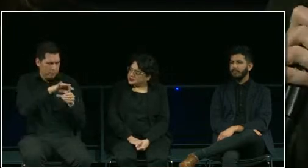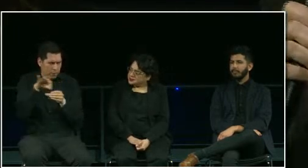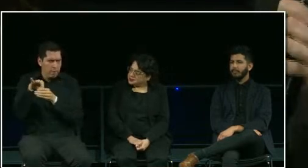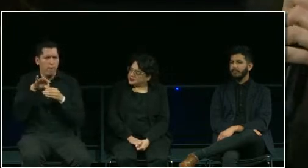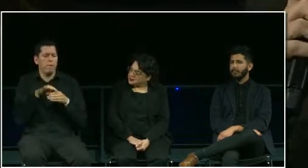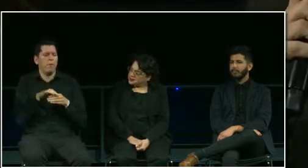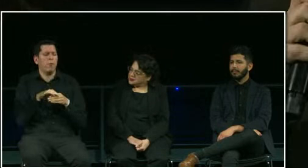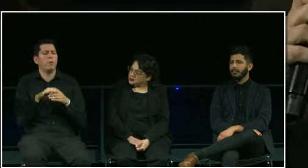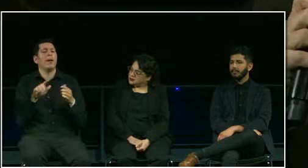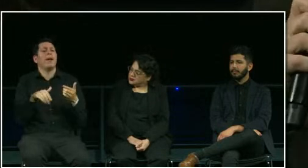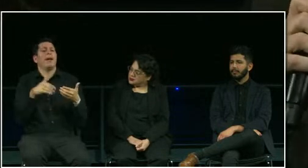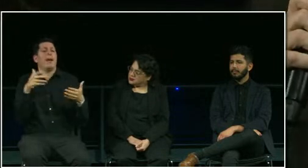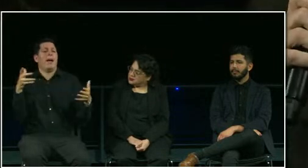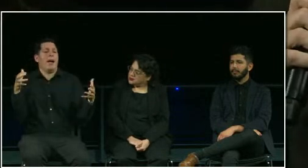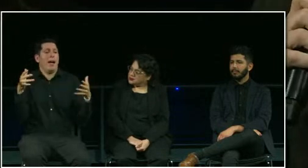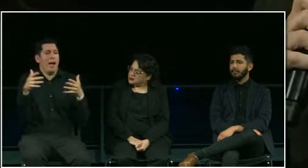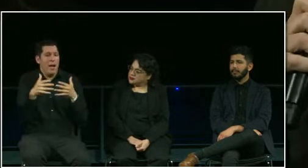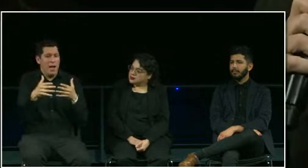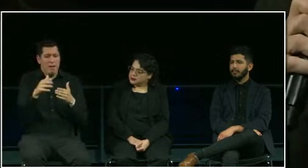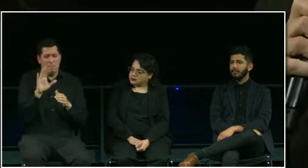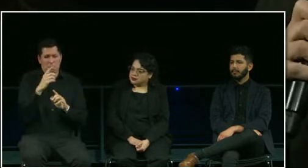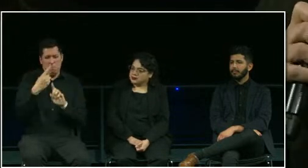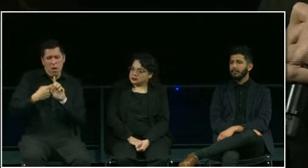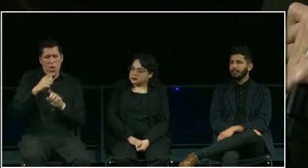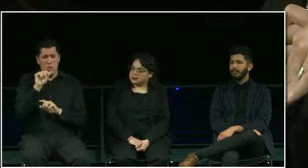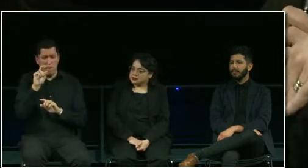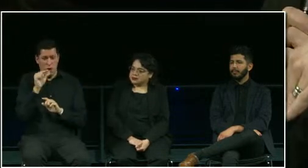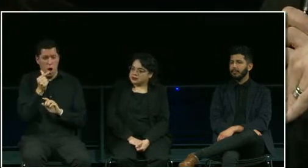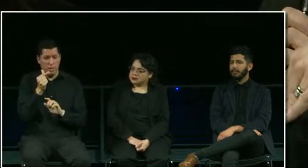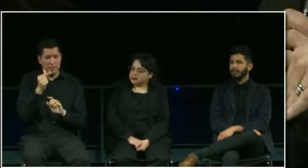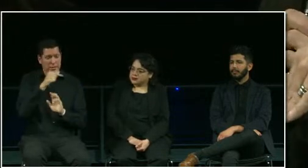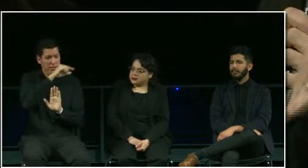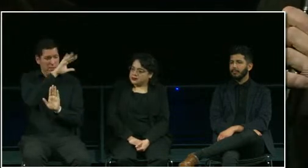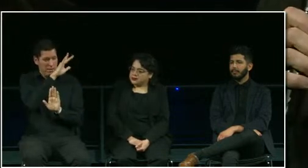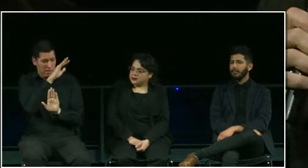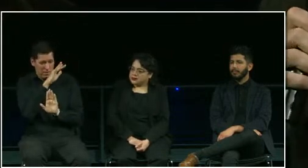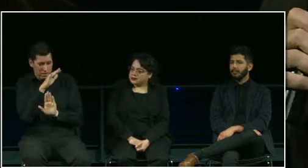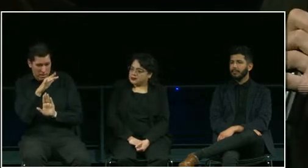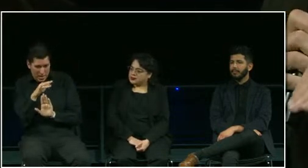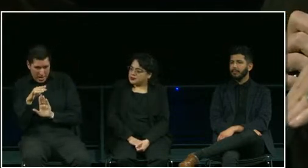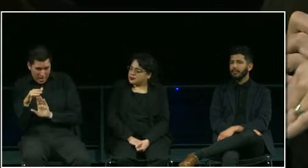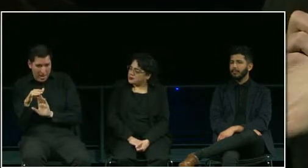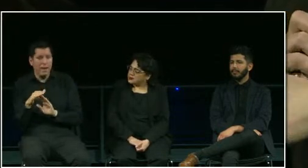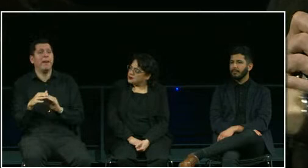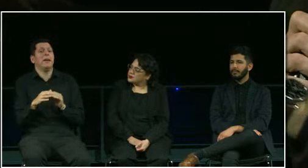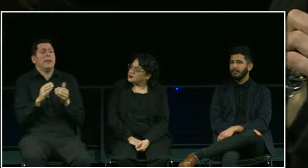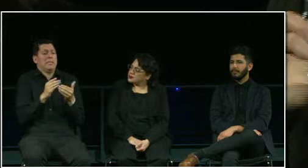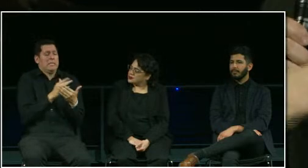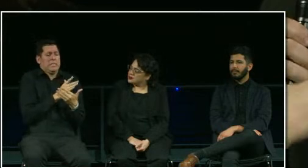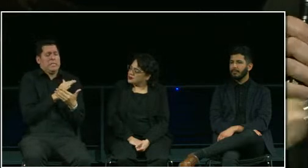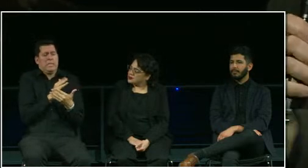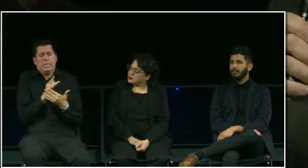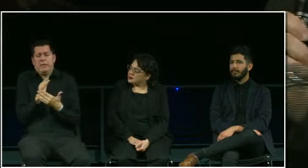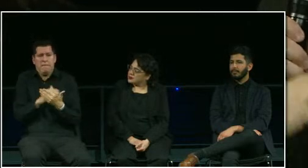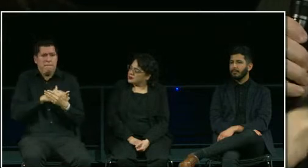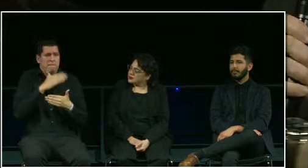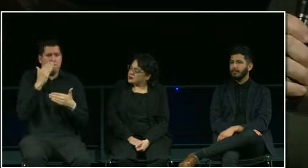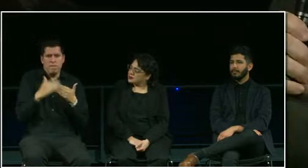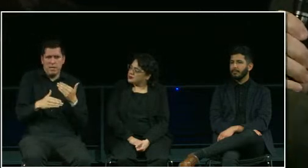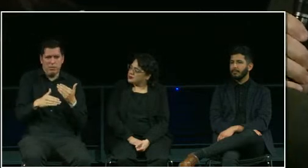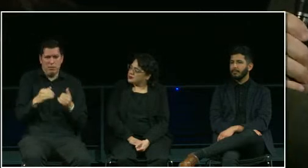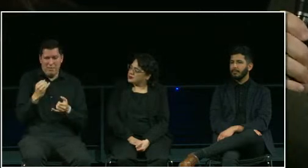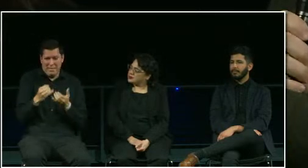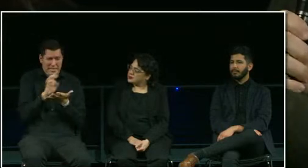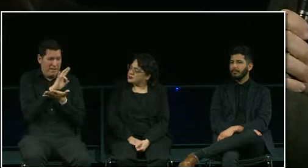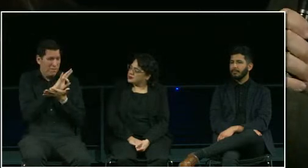went back right when it was like in August, and the wave was coming down, and literally we were able to finish our final, I think it was 7 weeks